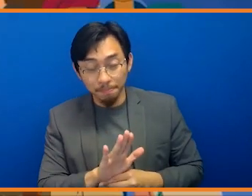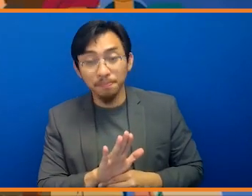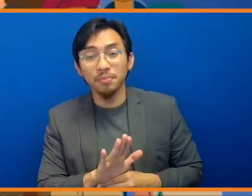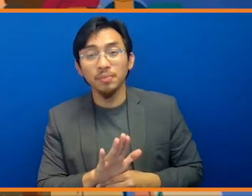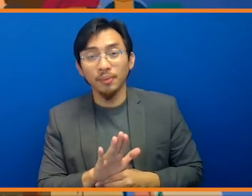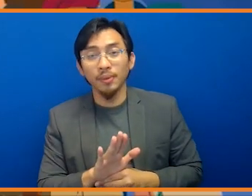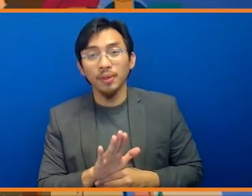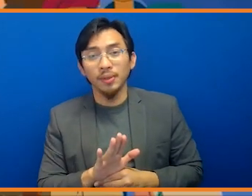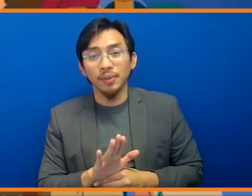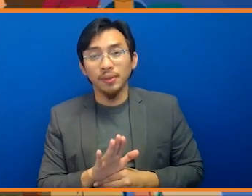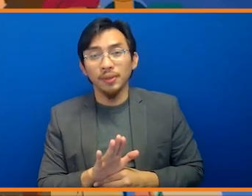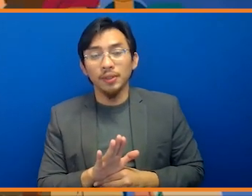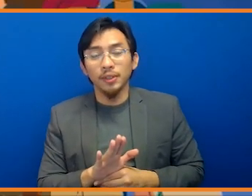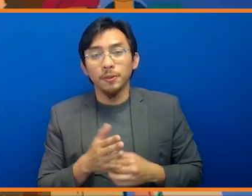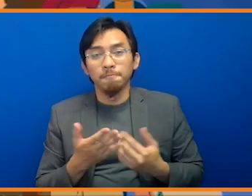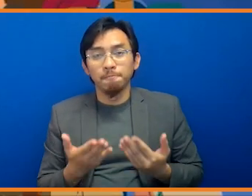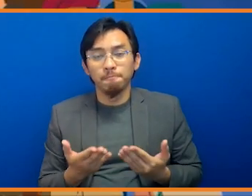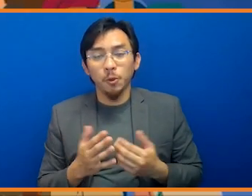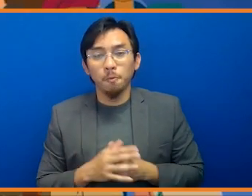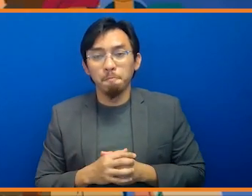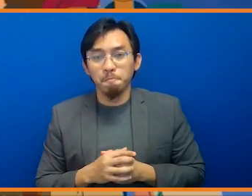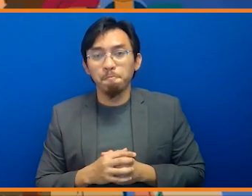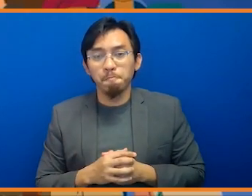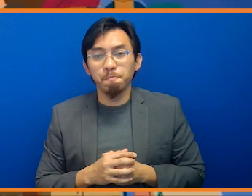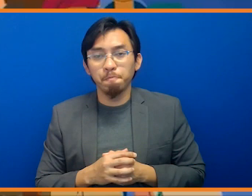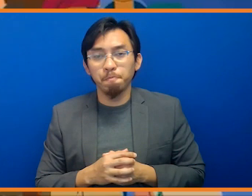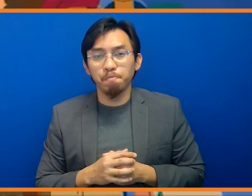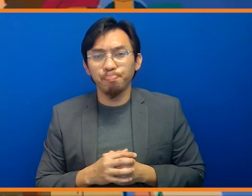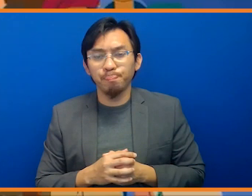Okay, so